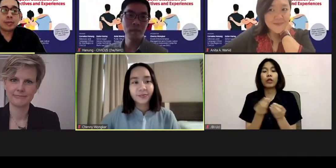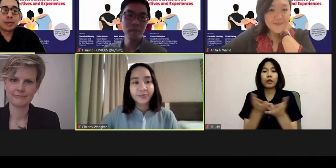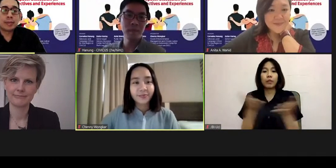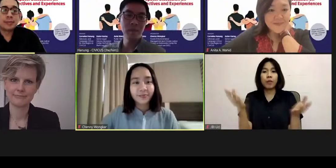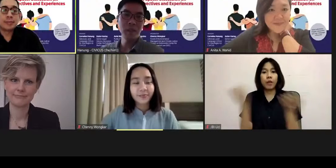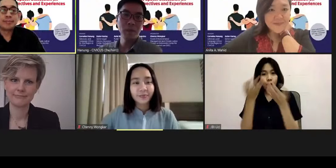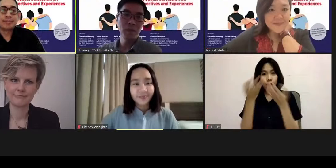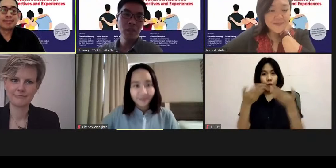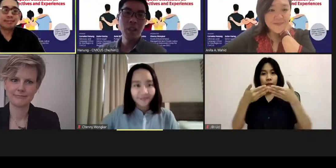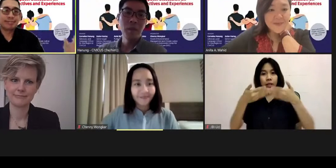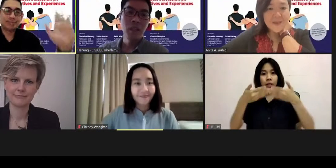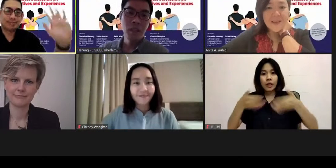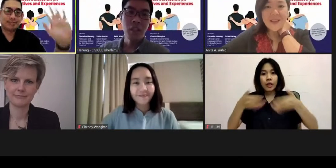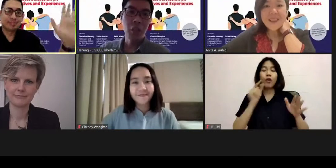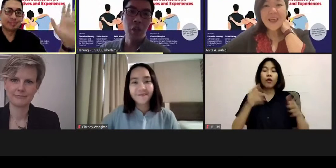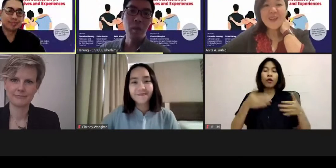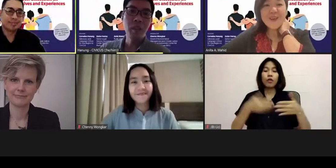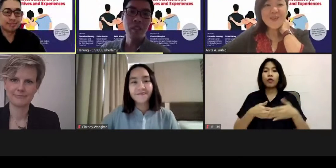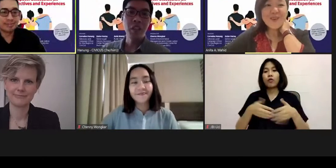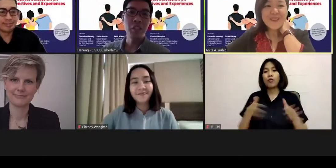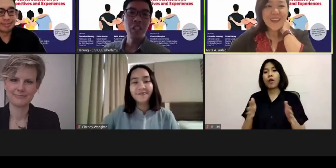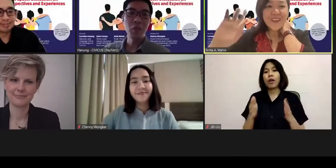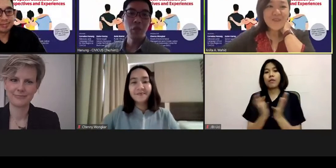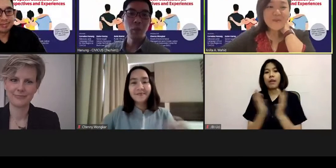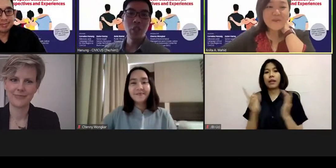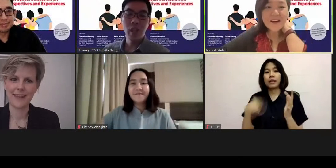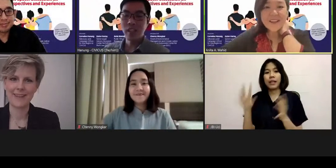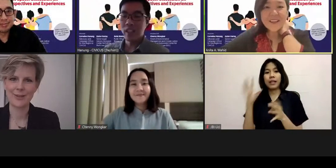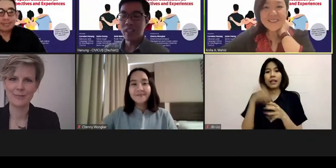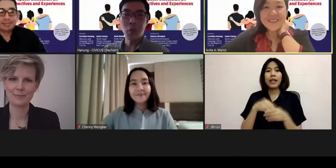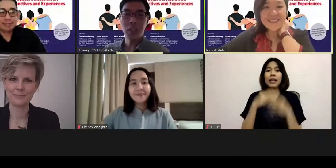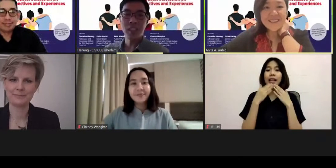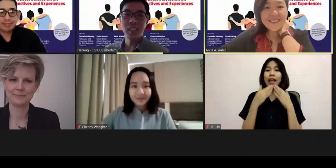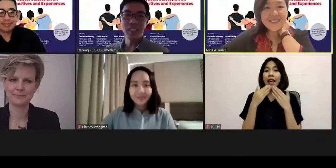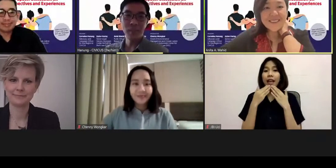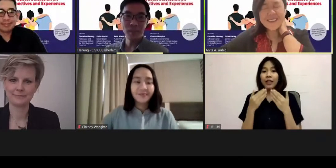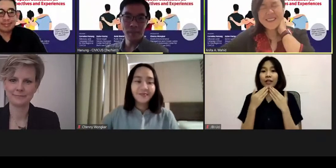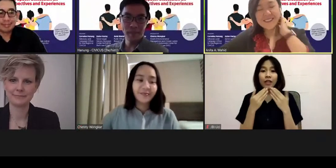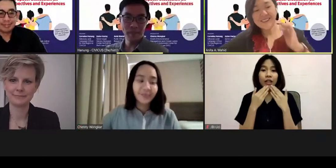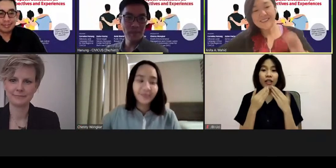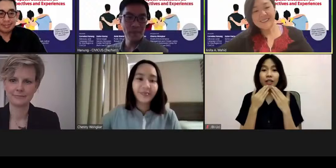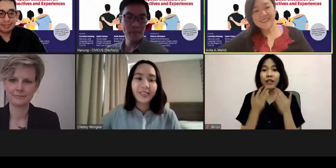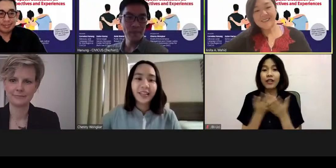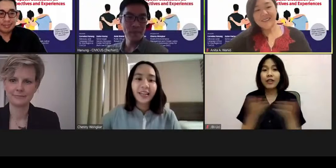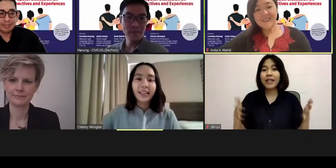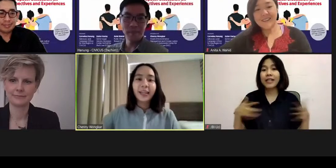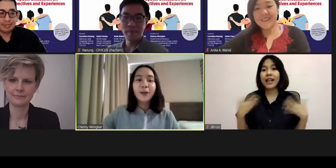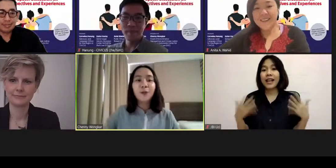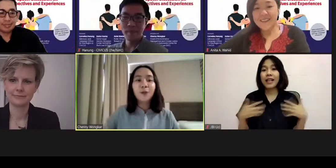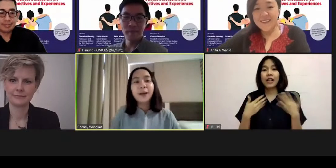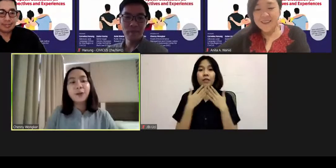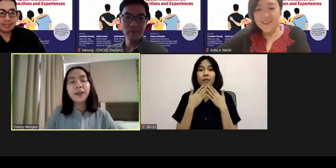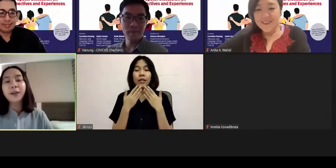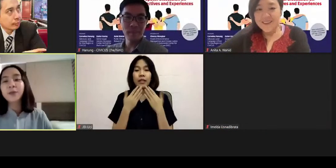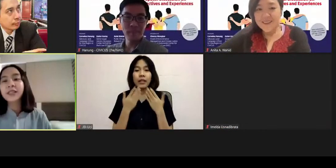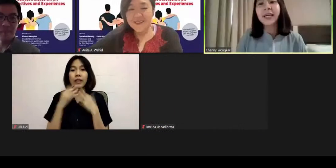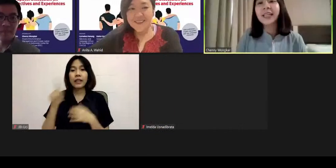Thank you very much. Thank you very much. Thank you. you, Jenny, Thank for you, moderating everyone. as well. Thank you,